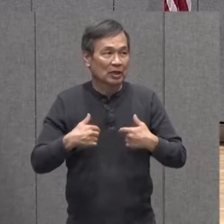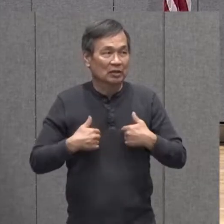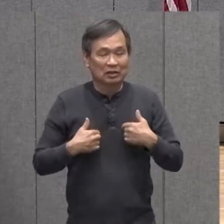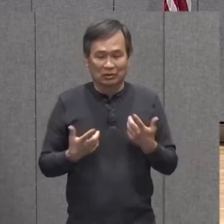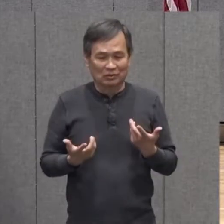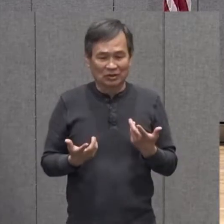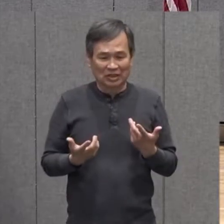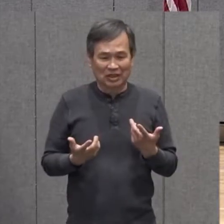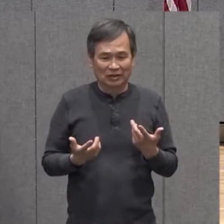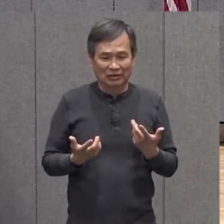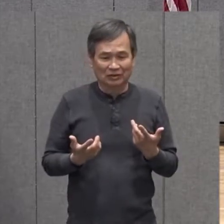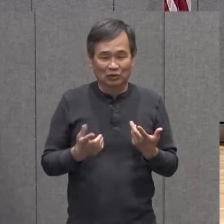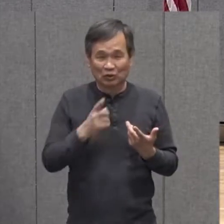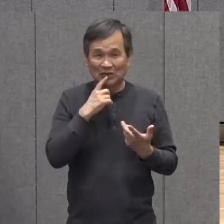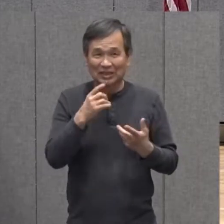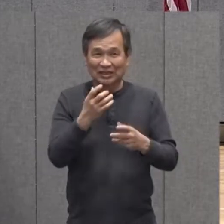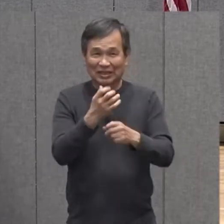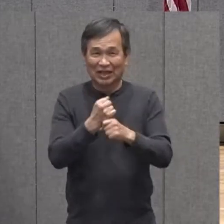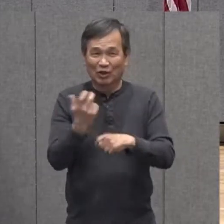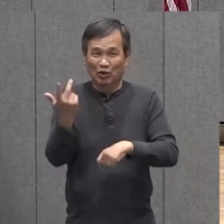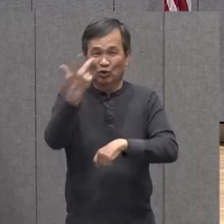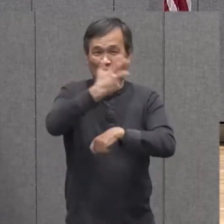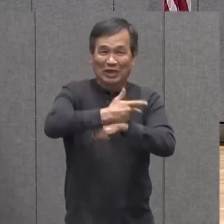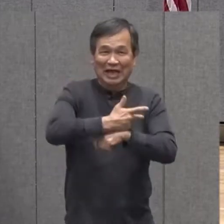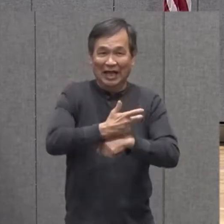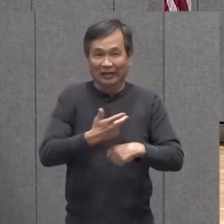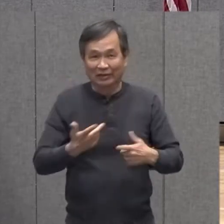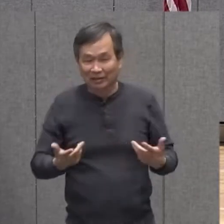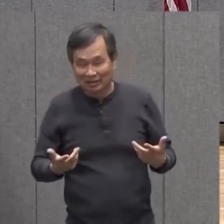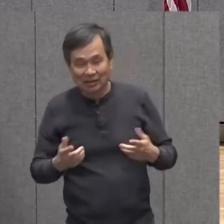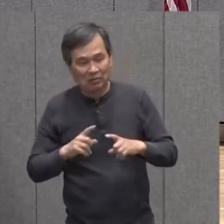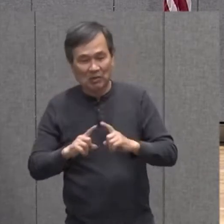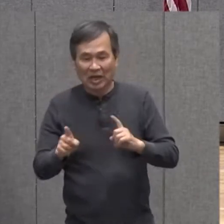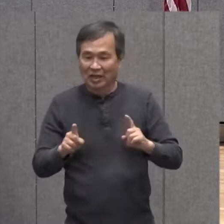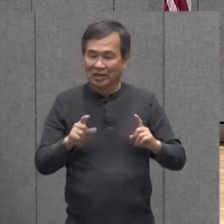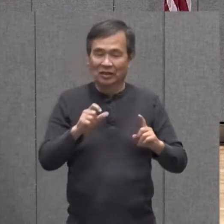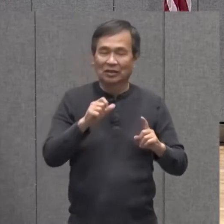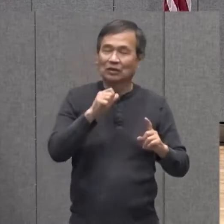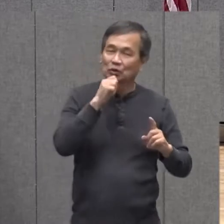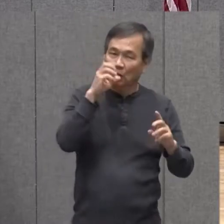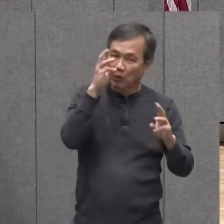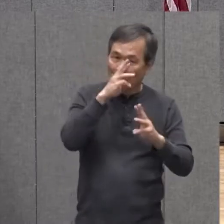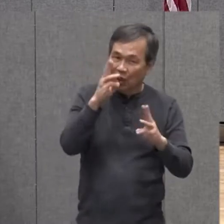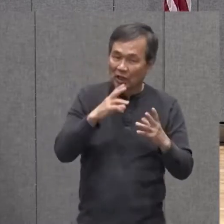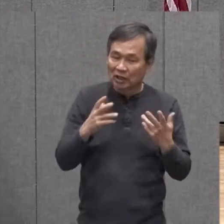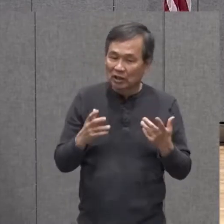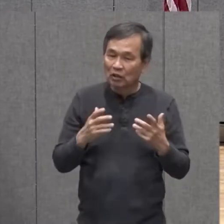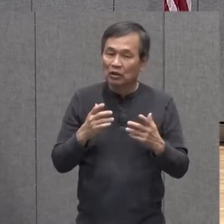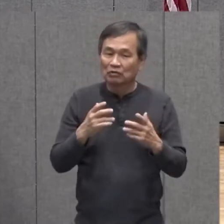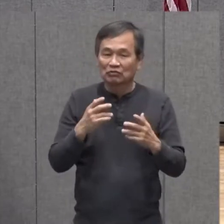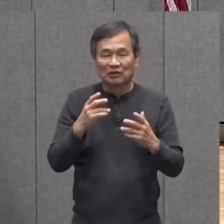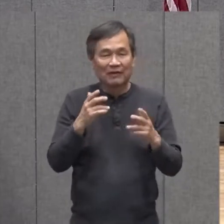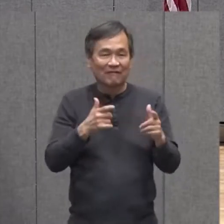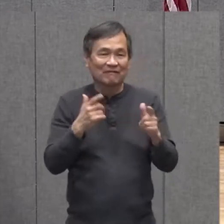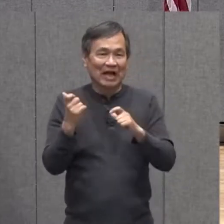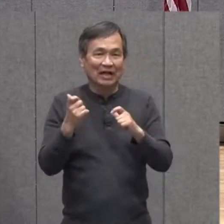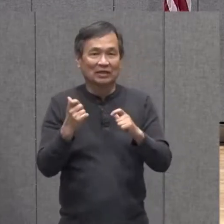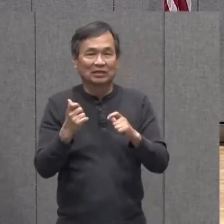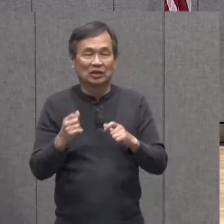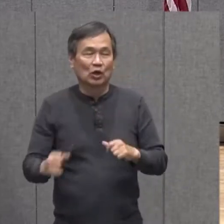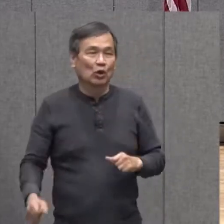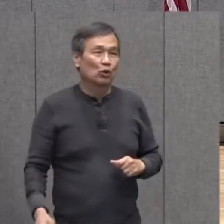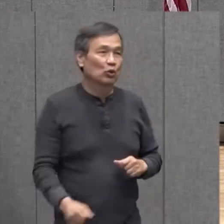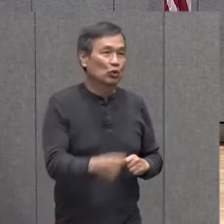3rd day of juggling. So if you don't have it down right now, that's perfect, that's fine. Keep on working with 2, okay? Cross, cross, catch,